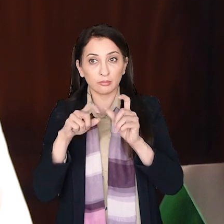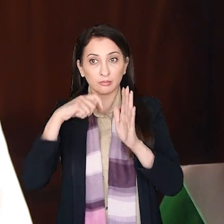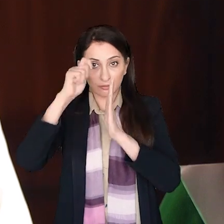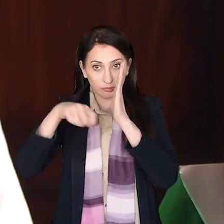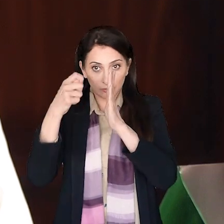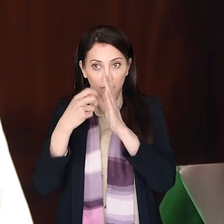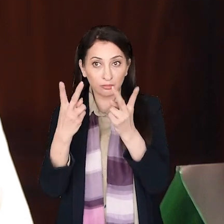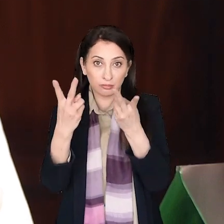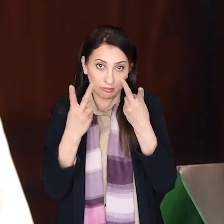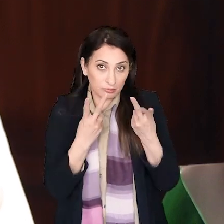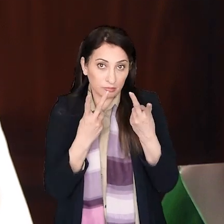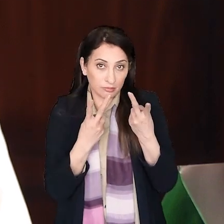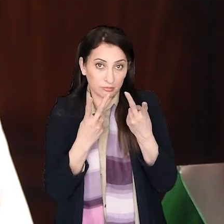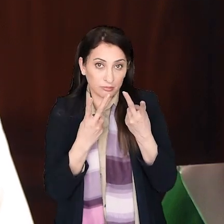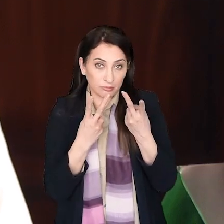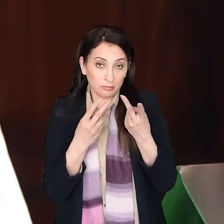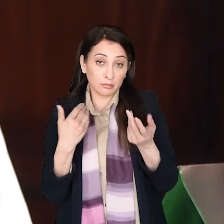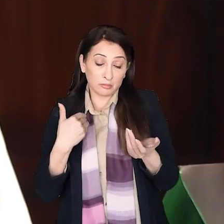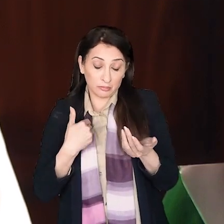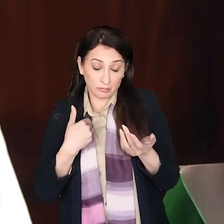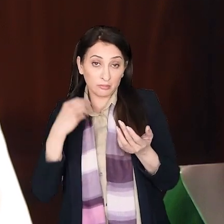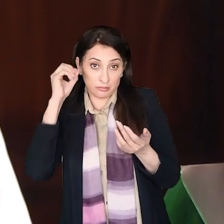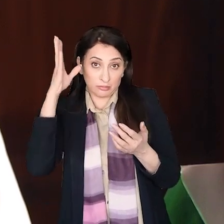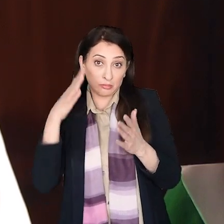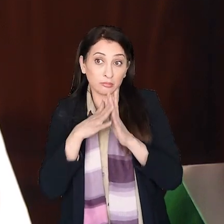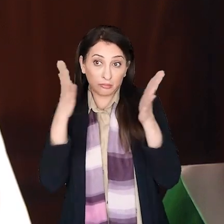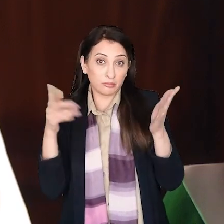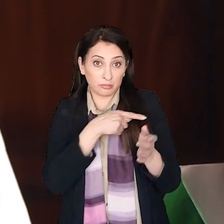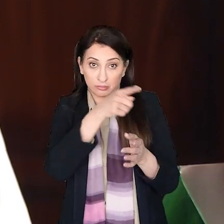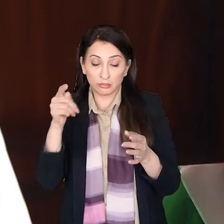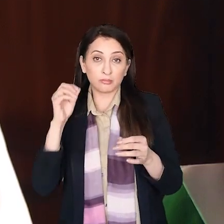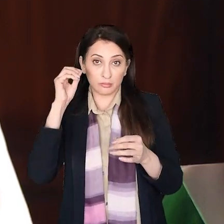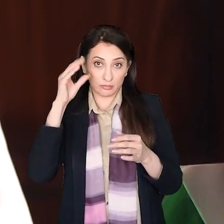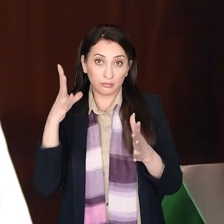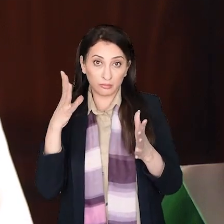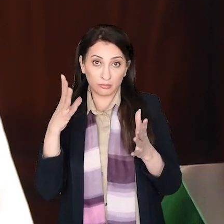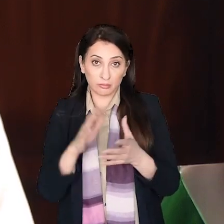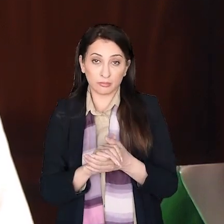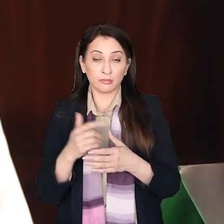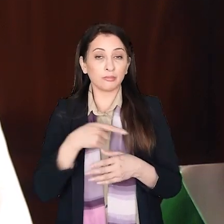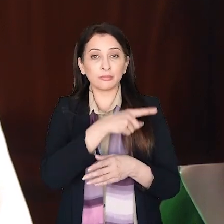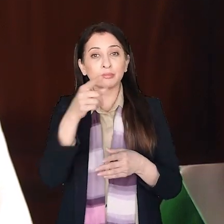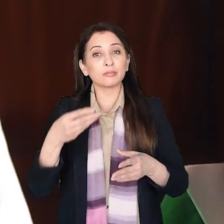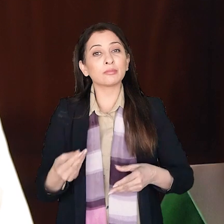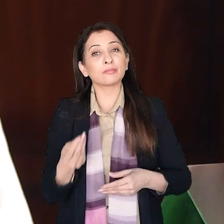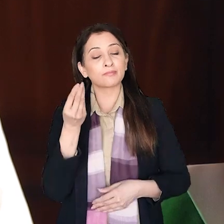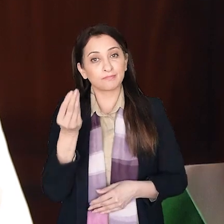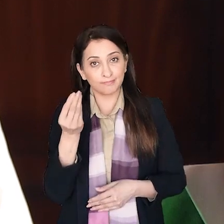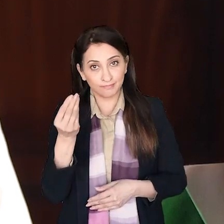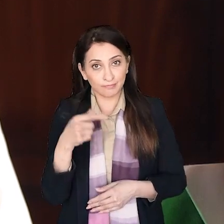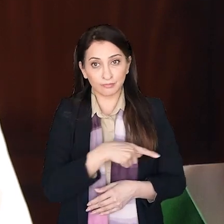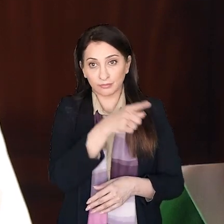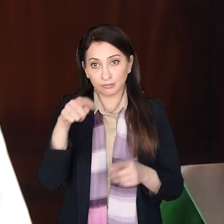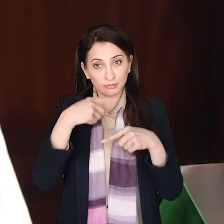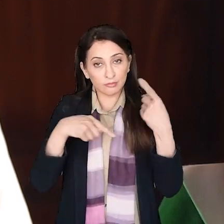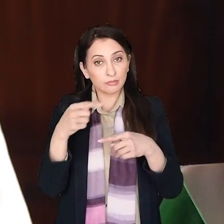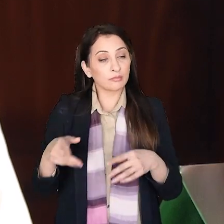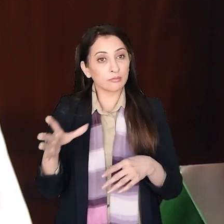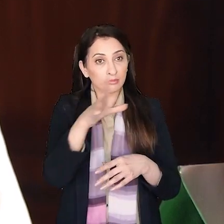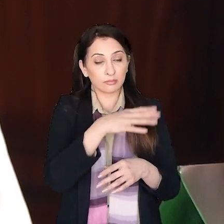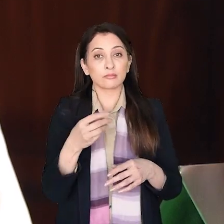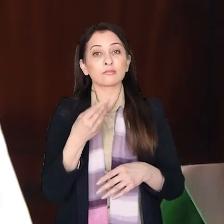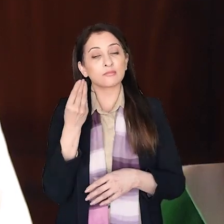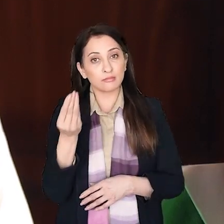this video is much, much more smarter than I am or I ever will be. So I request everyone, I request the nation, I